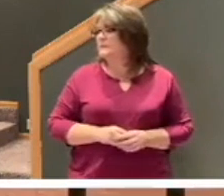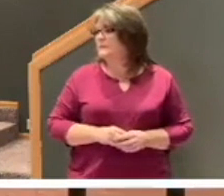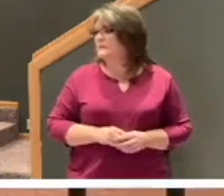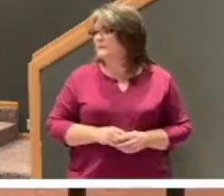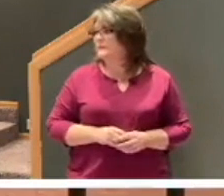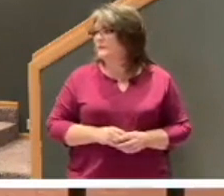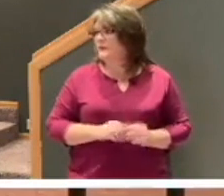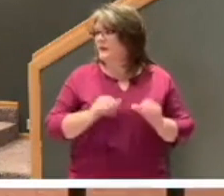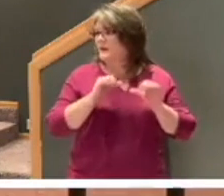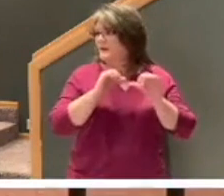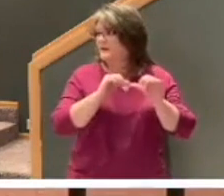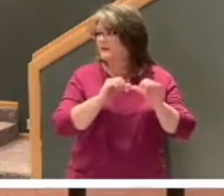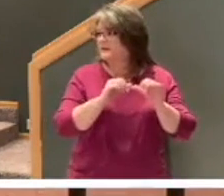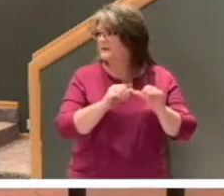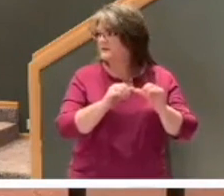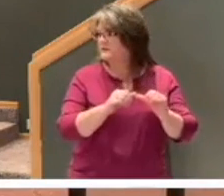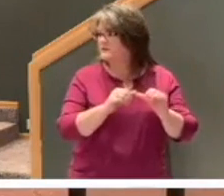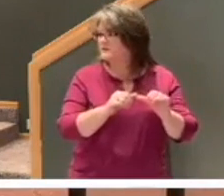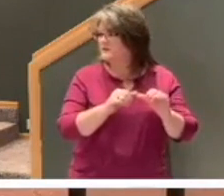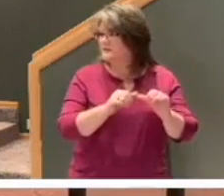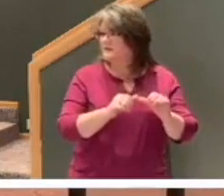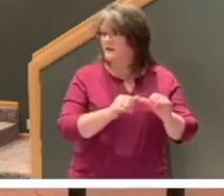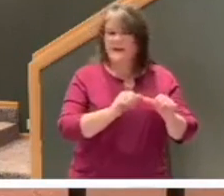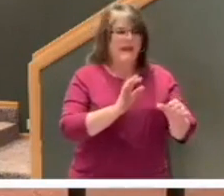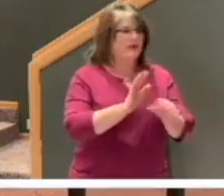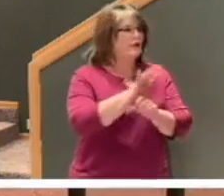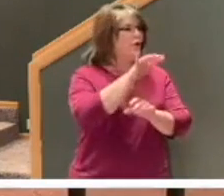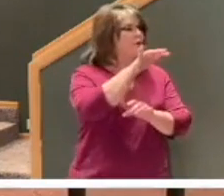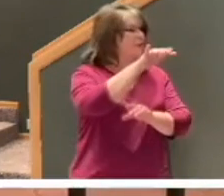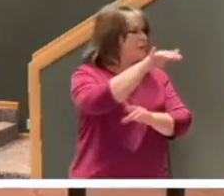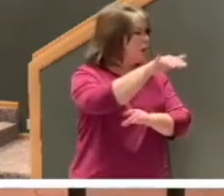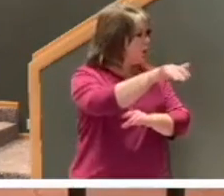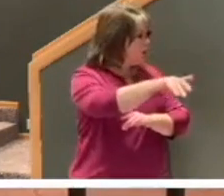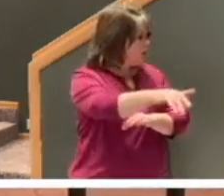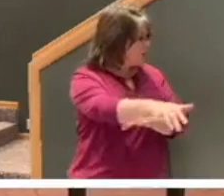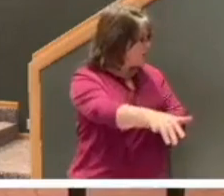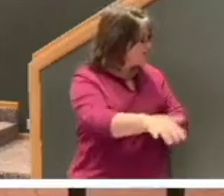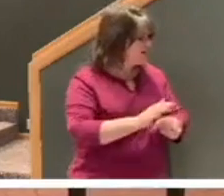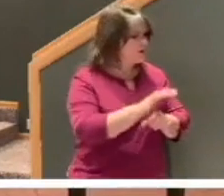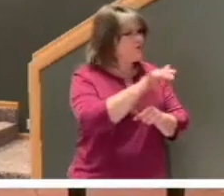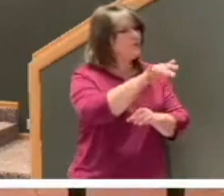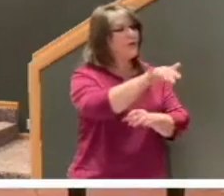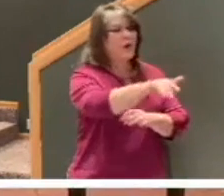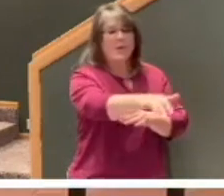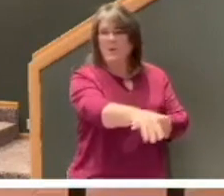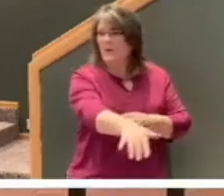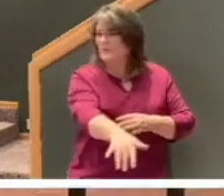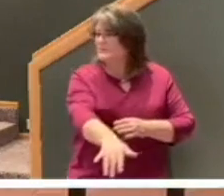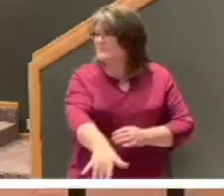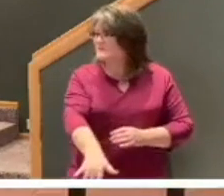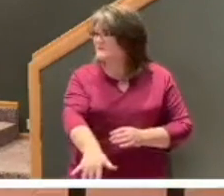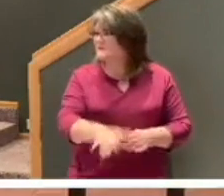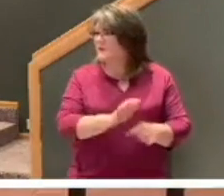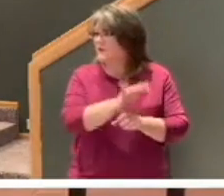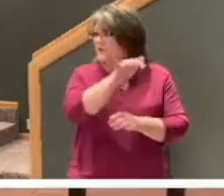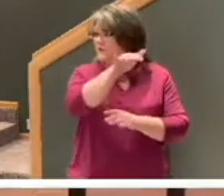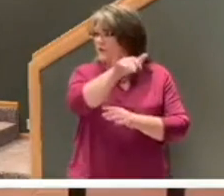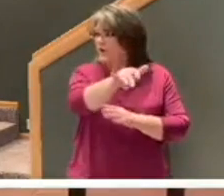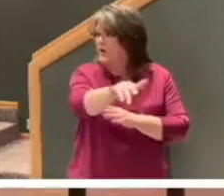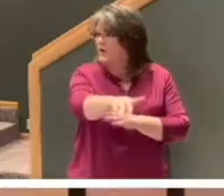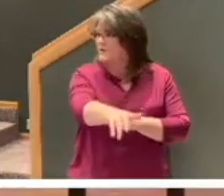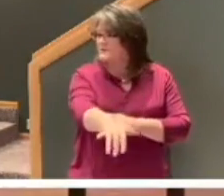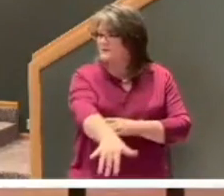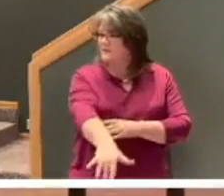and he keeps pouring and it overflows and it overflows. It